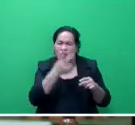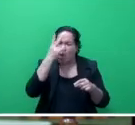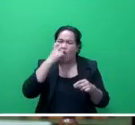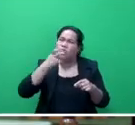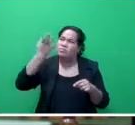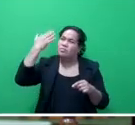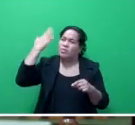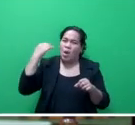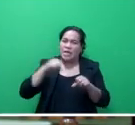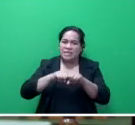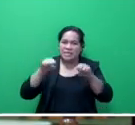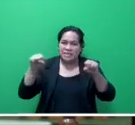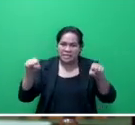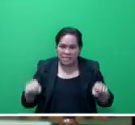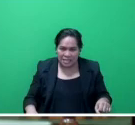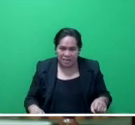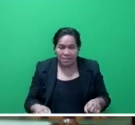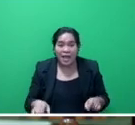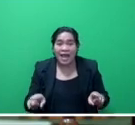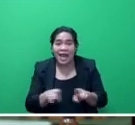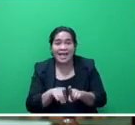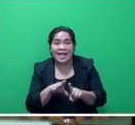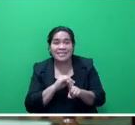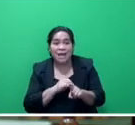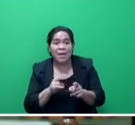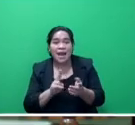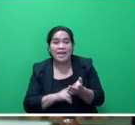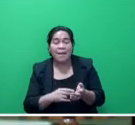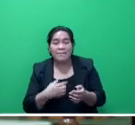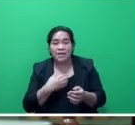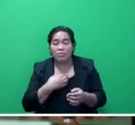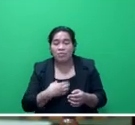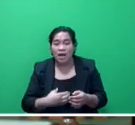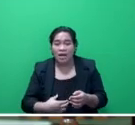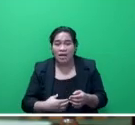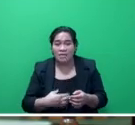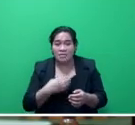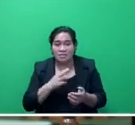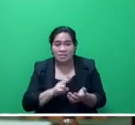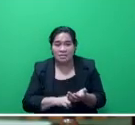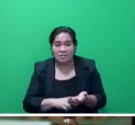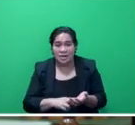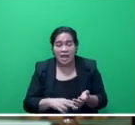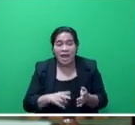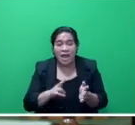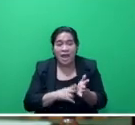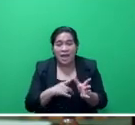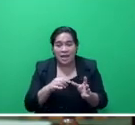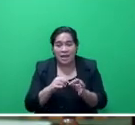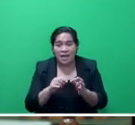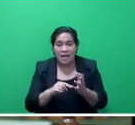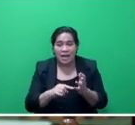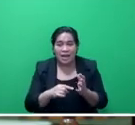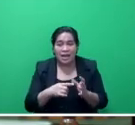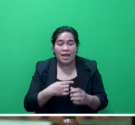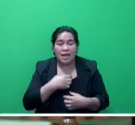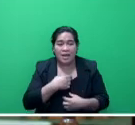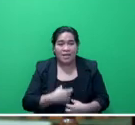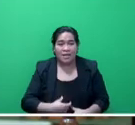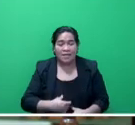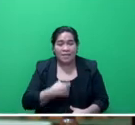For example, we've seen from Nambua all the way to 9 miles, huge pockets of people live in that area. We have